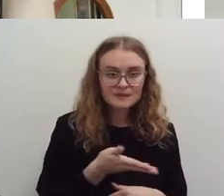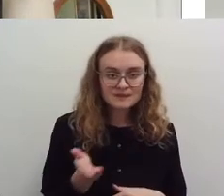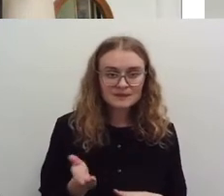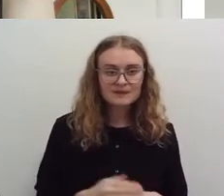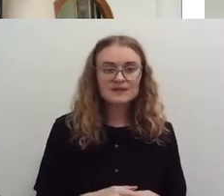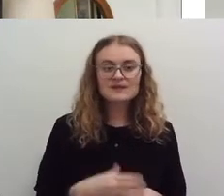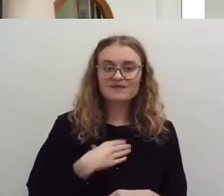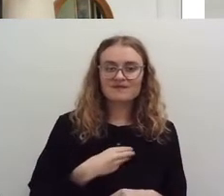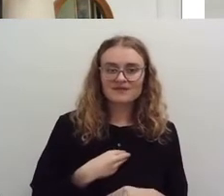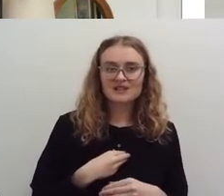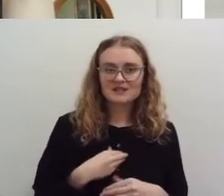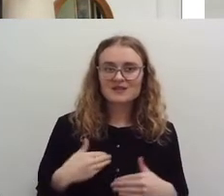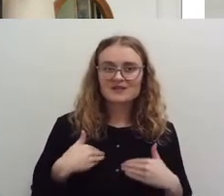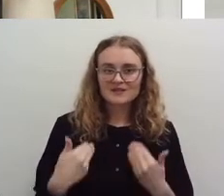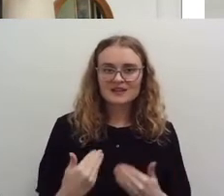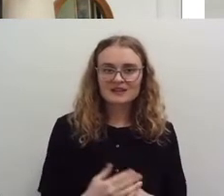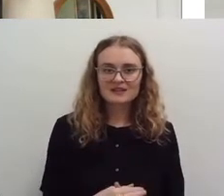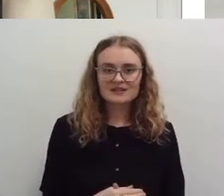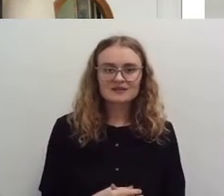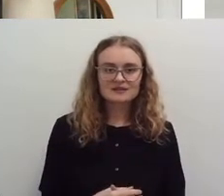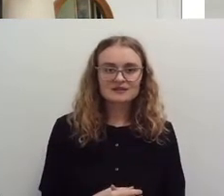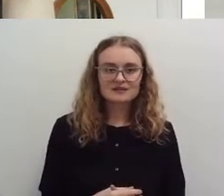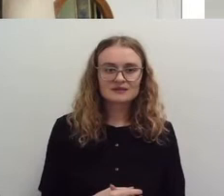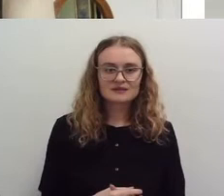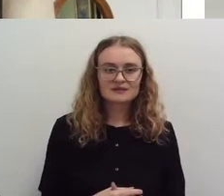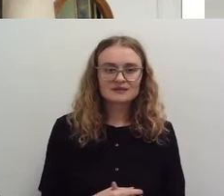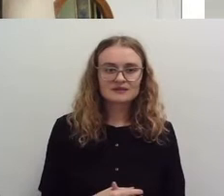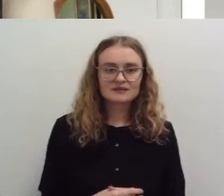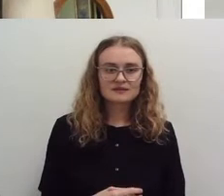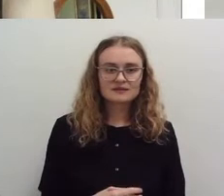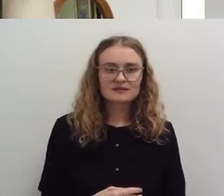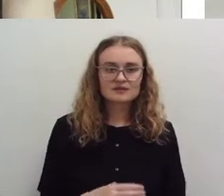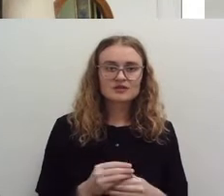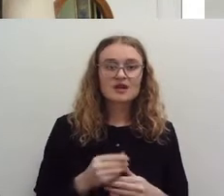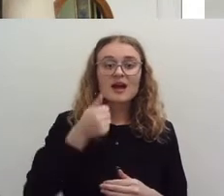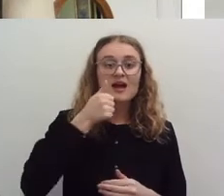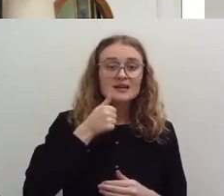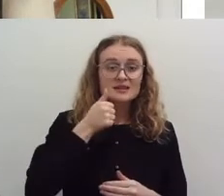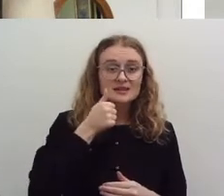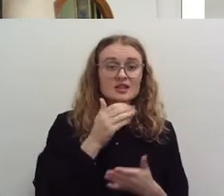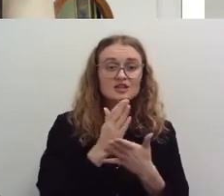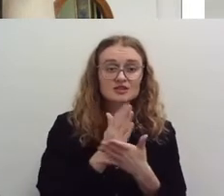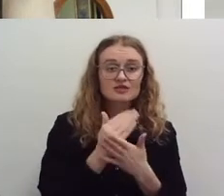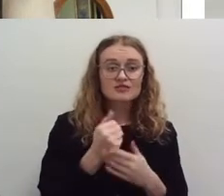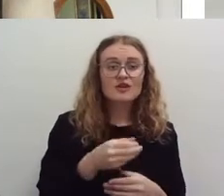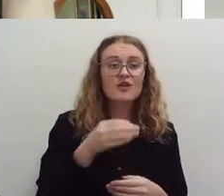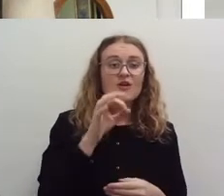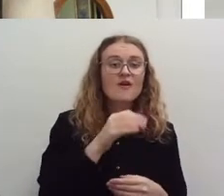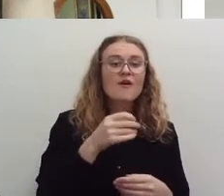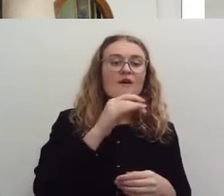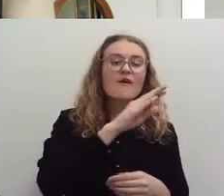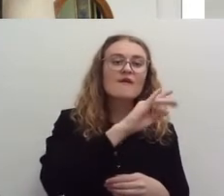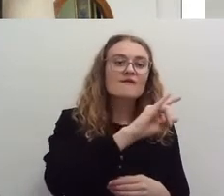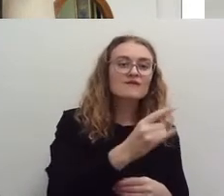us. She's a school student from Estonia representing the Youth Council of Estonian Union of Child